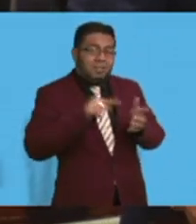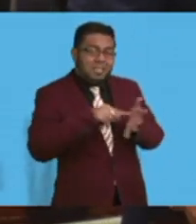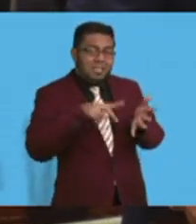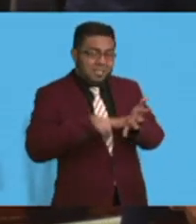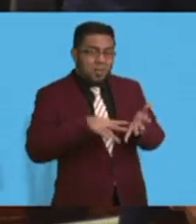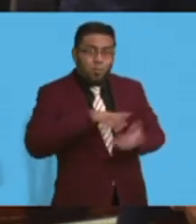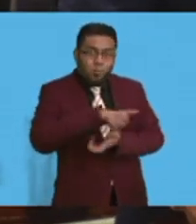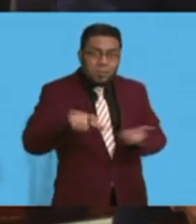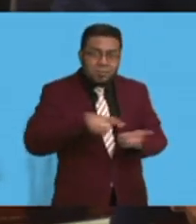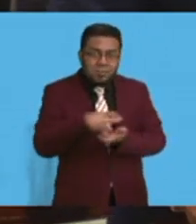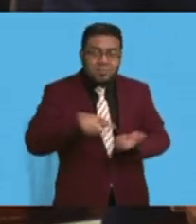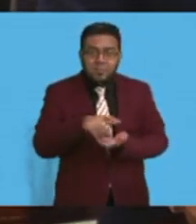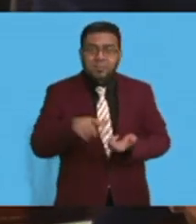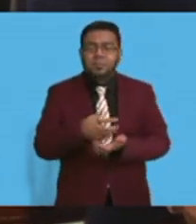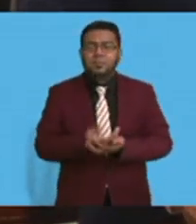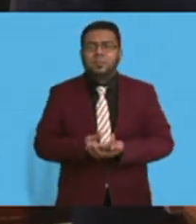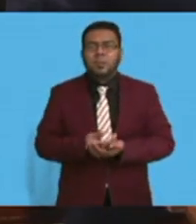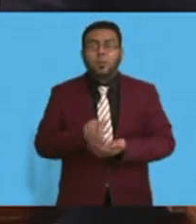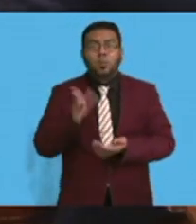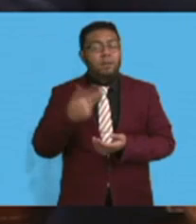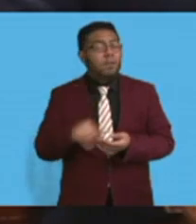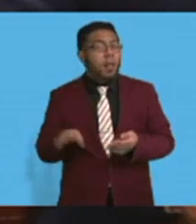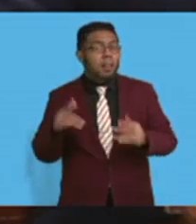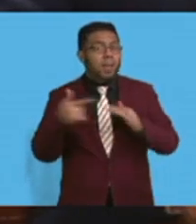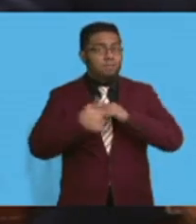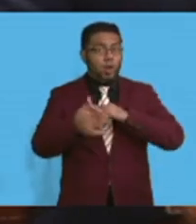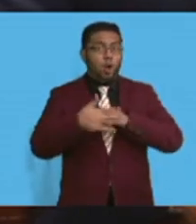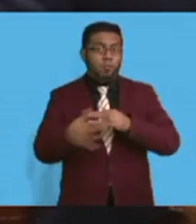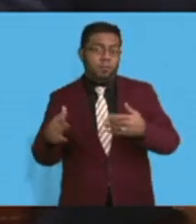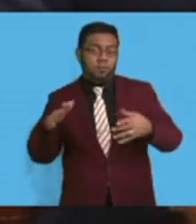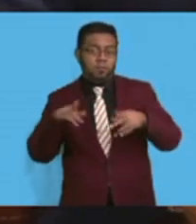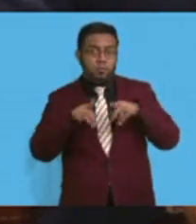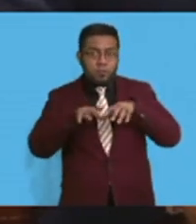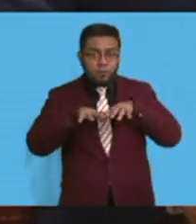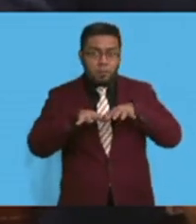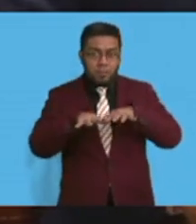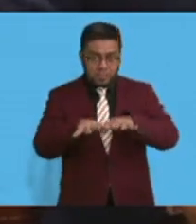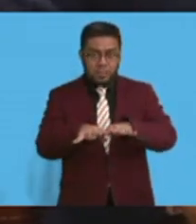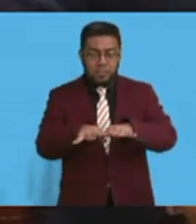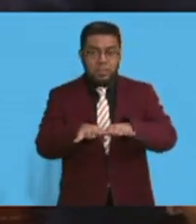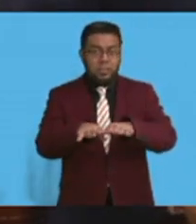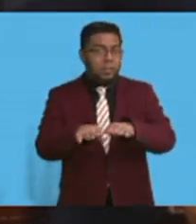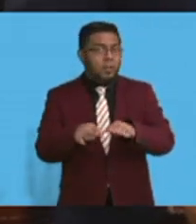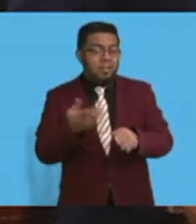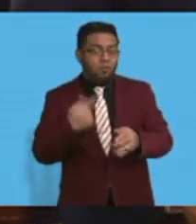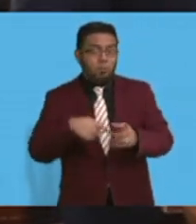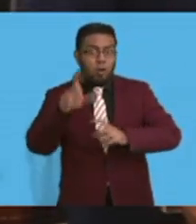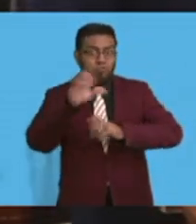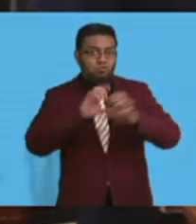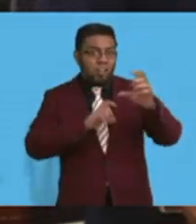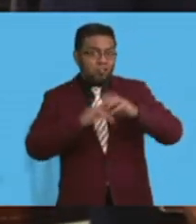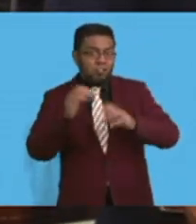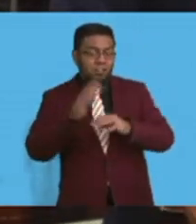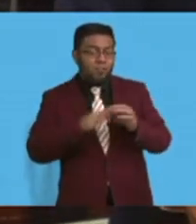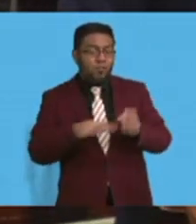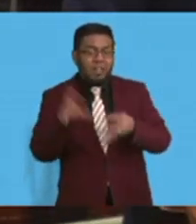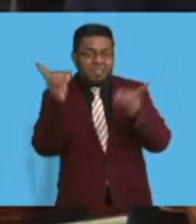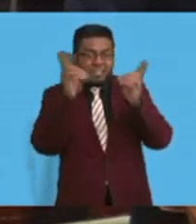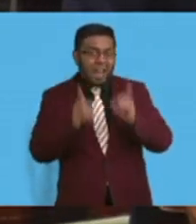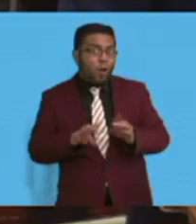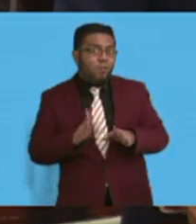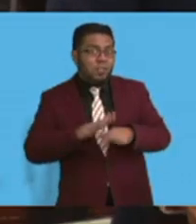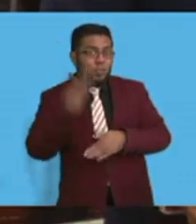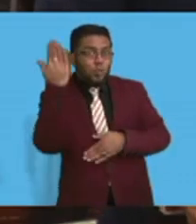million. We are also bringing a level of uniformity, aside from meeting high standards in construction, to the design of schools in